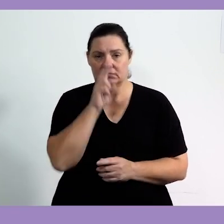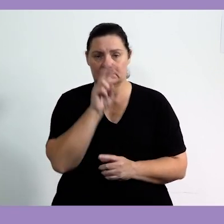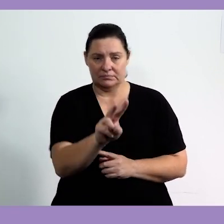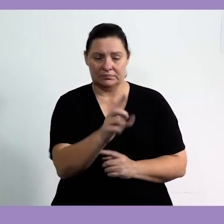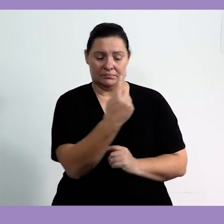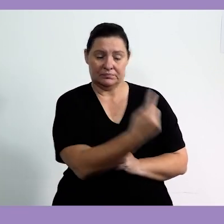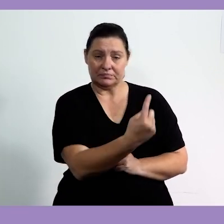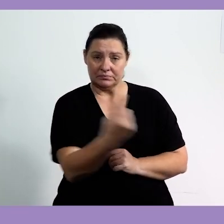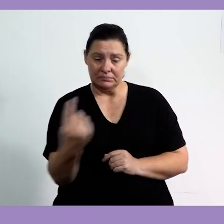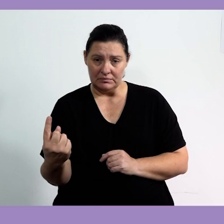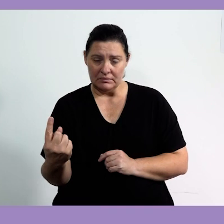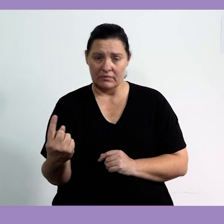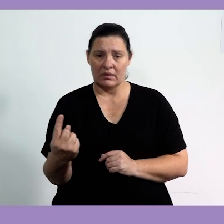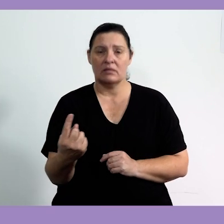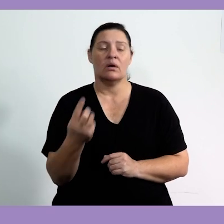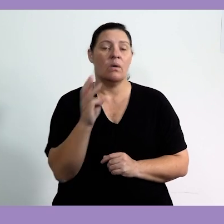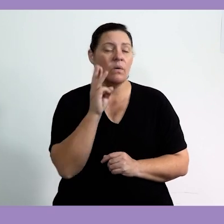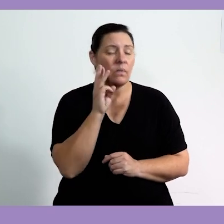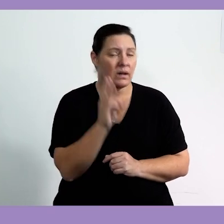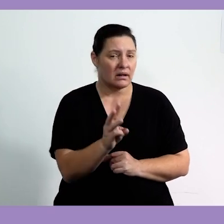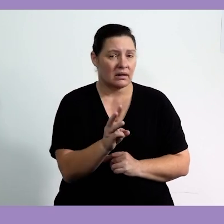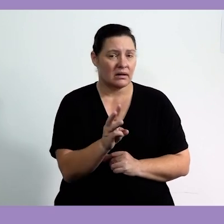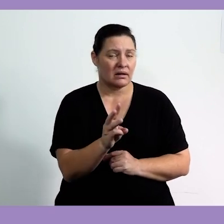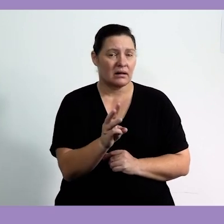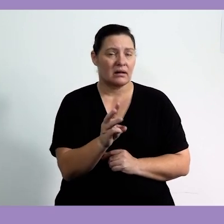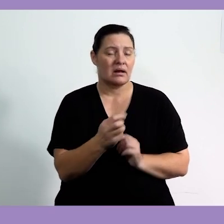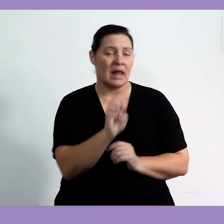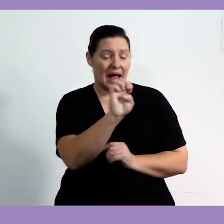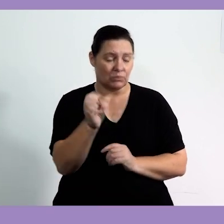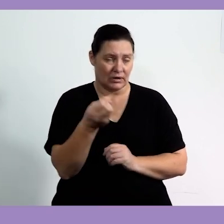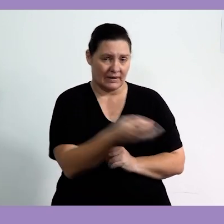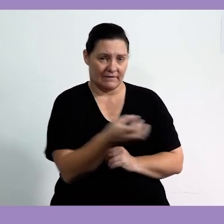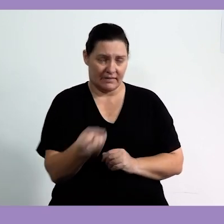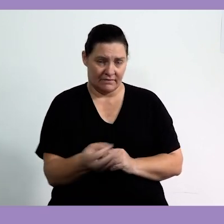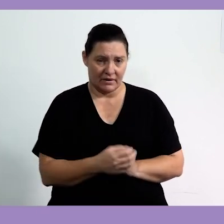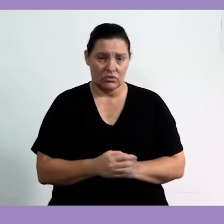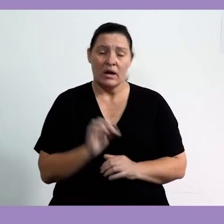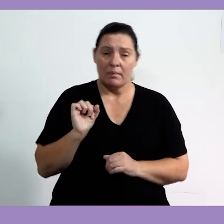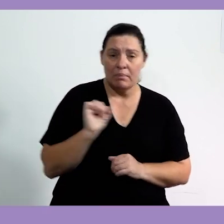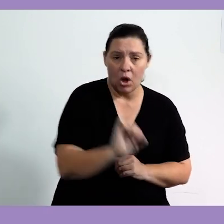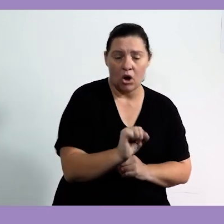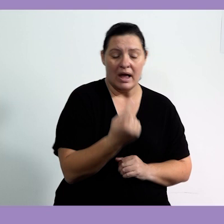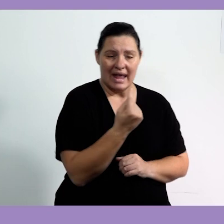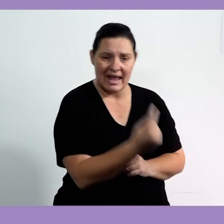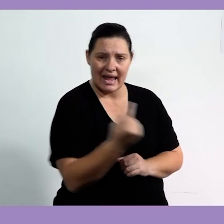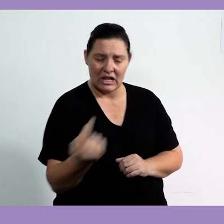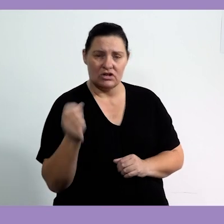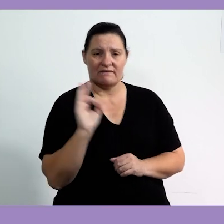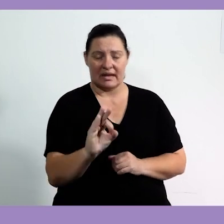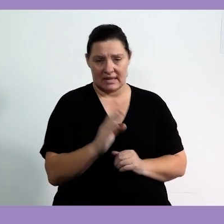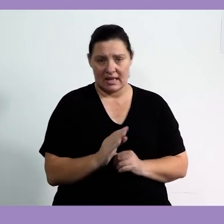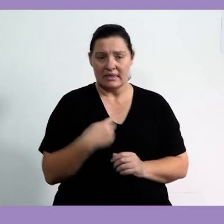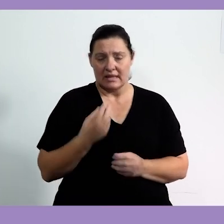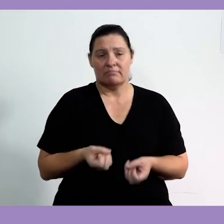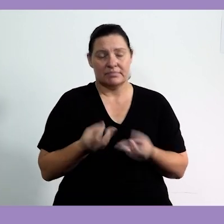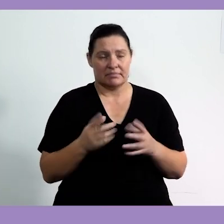here that each factor is going to get that exponent? So the exponent belongs to each of the